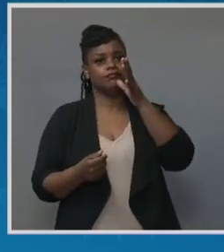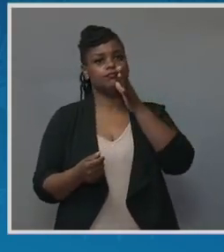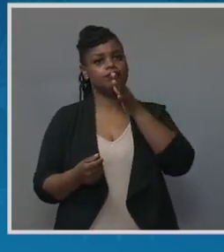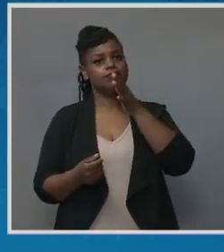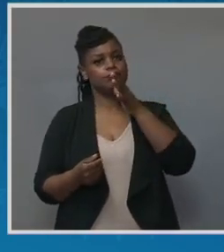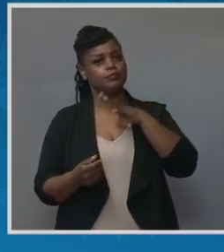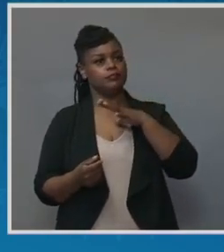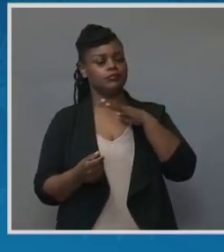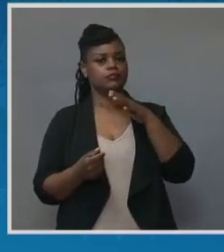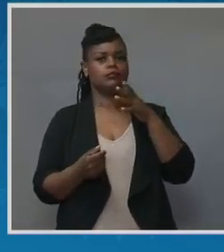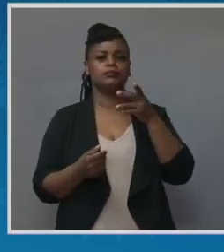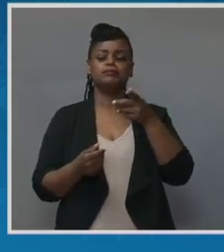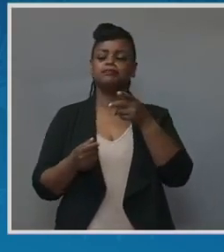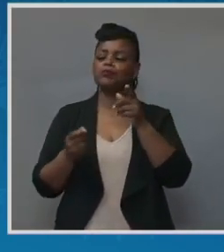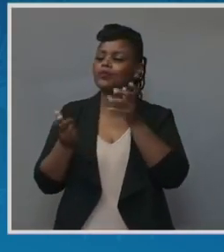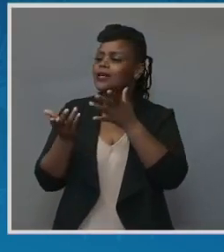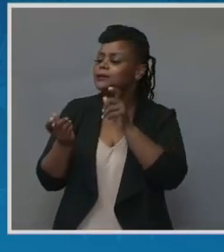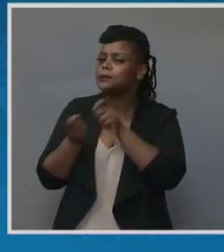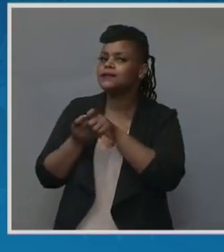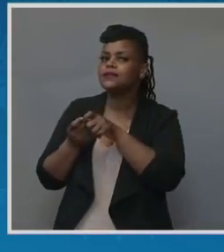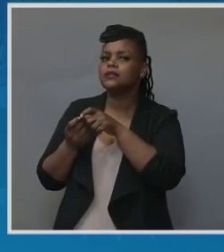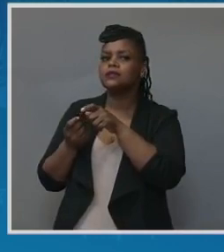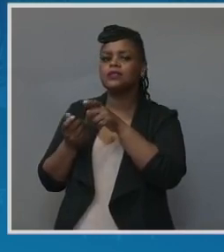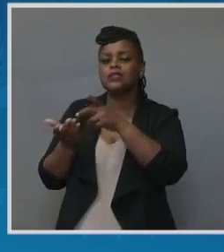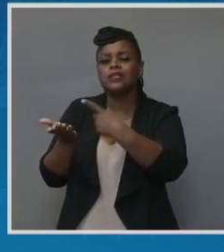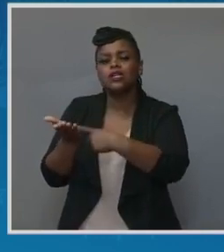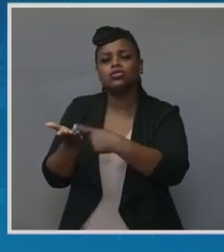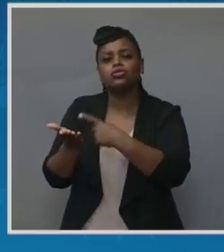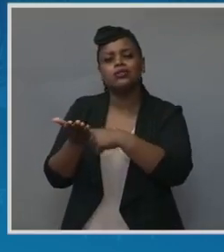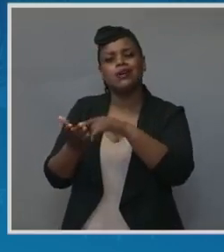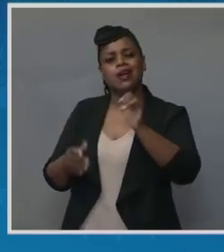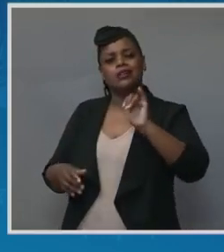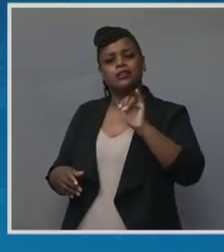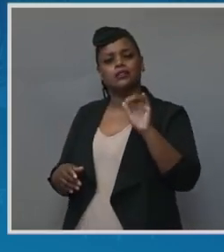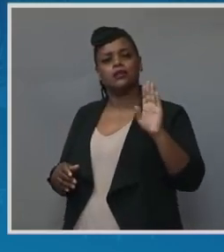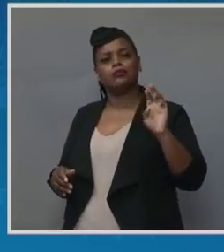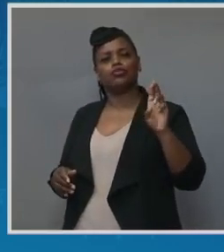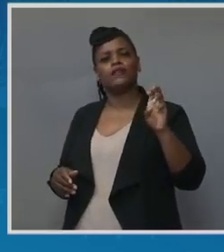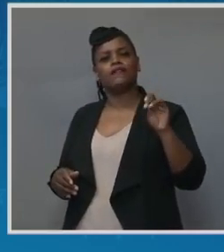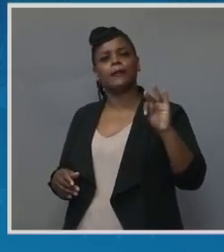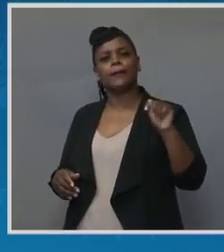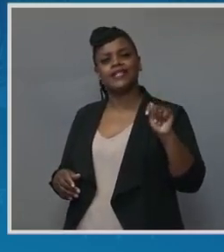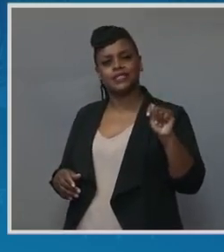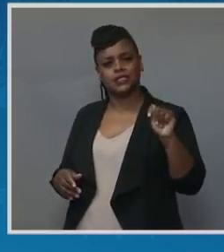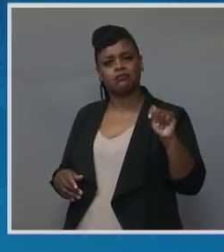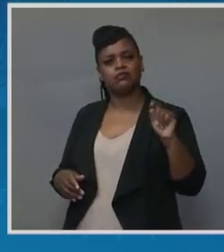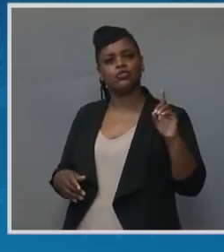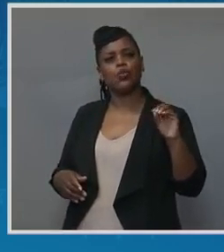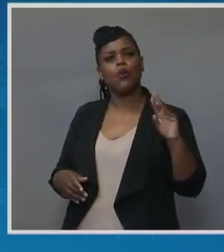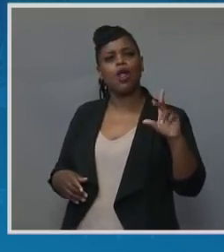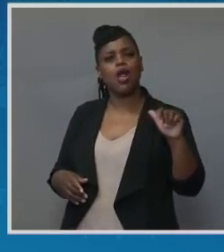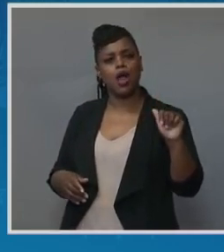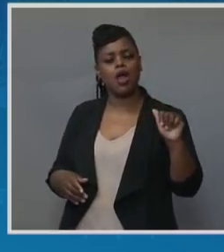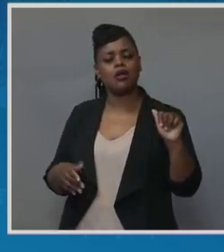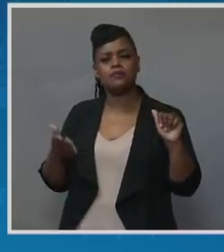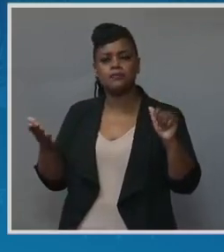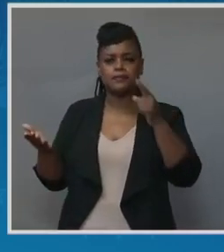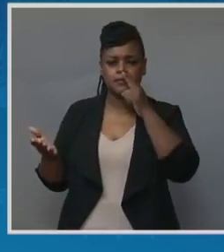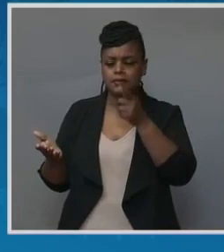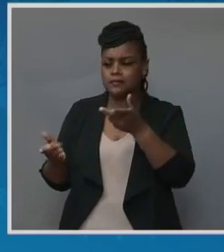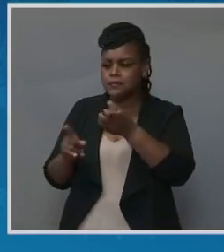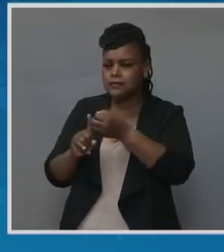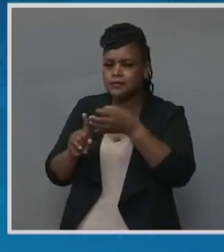what is that conversation as a bereavement doula? What are the questions? What's the source of